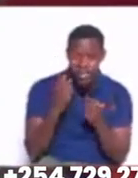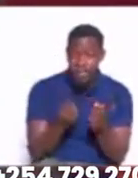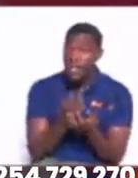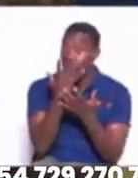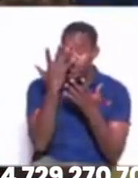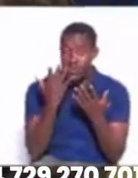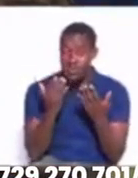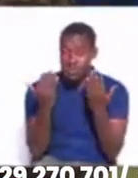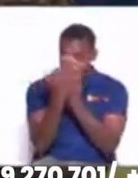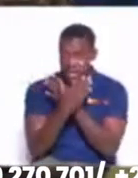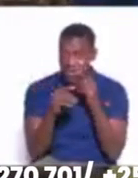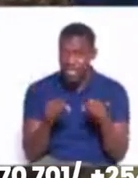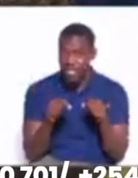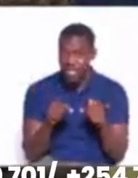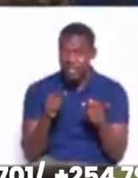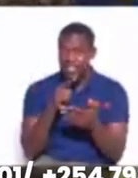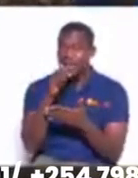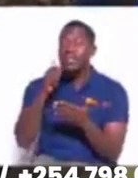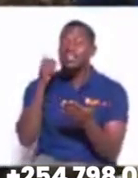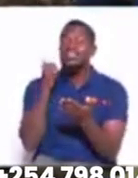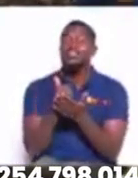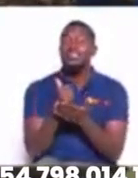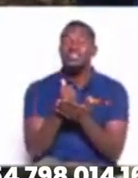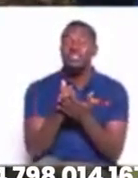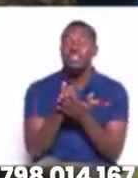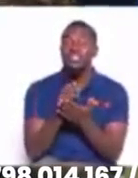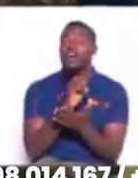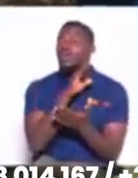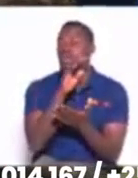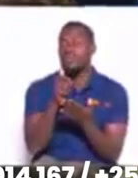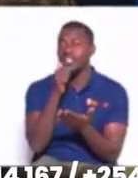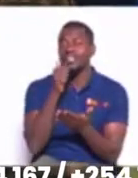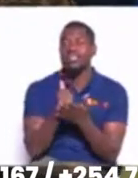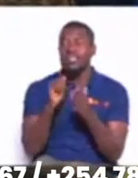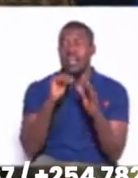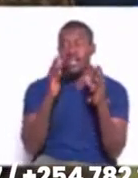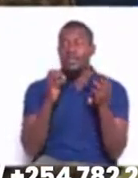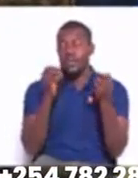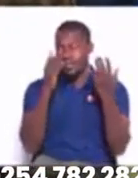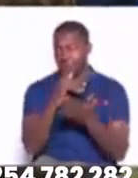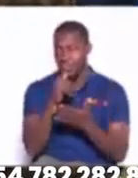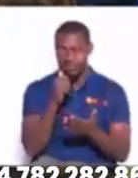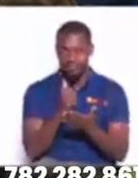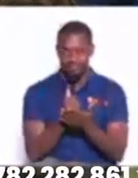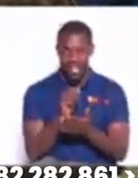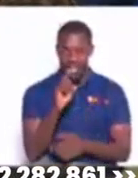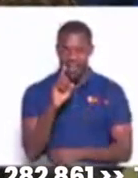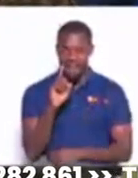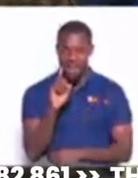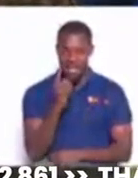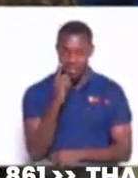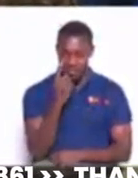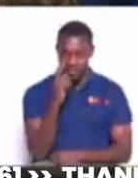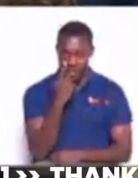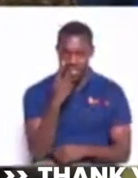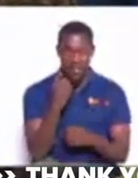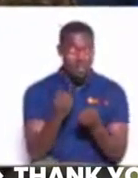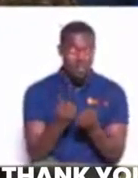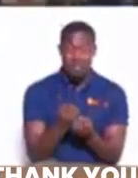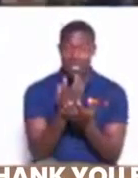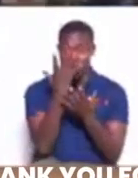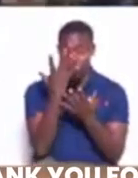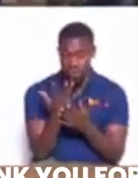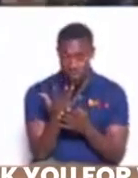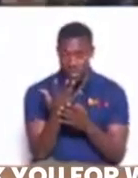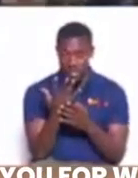miracles? Yes. Say amen if you want to see some miracles. Amen. Hallelujah. Well, the first miracle, we're going to go to the Matoni